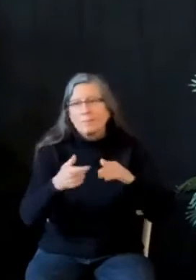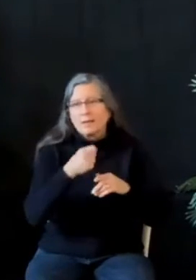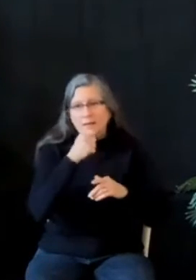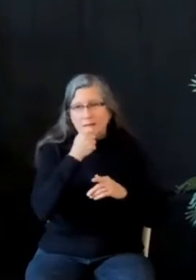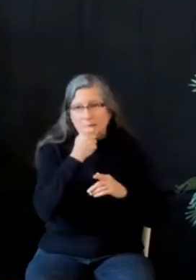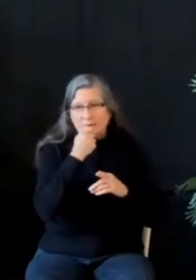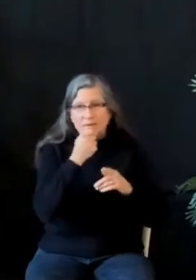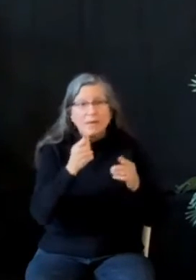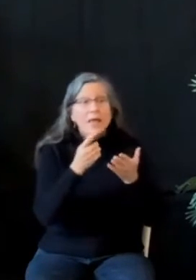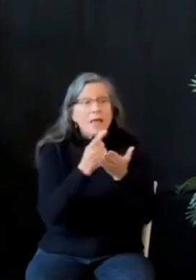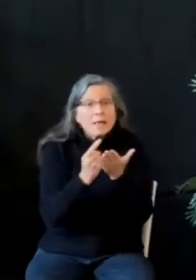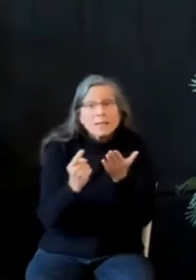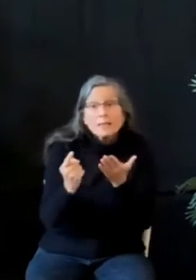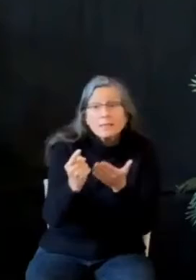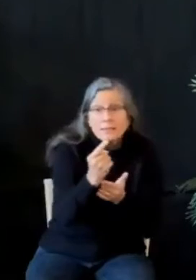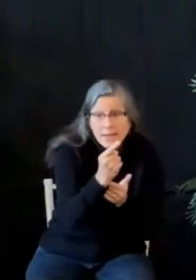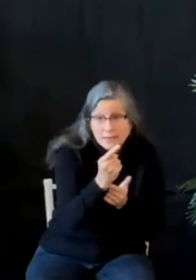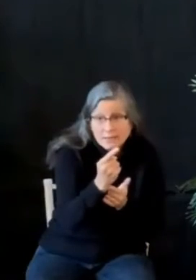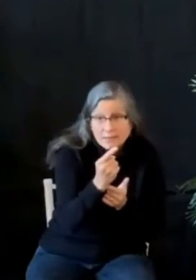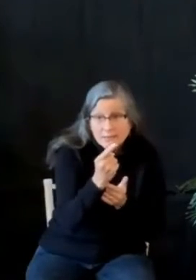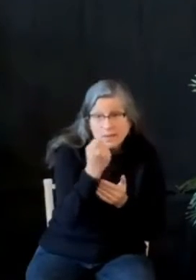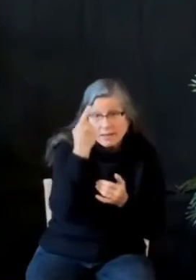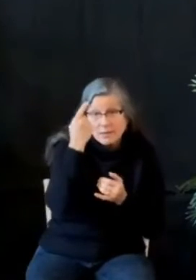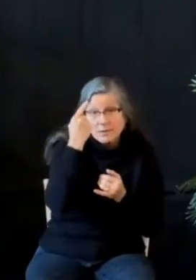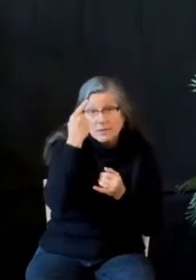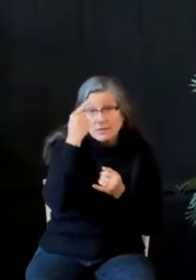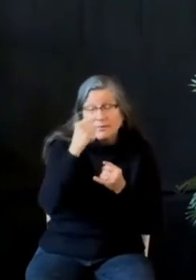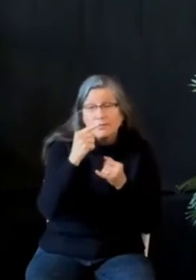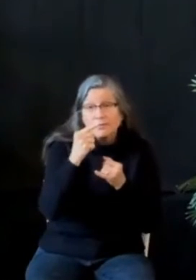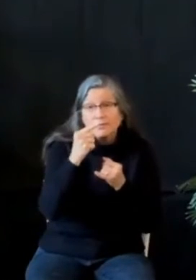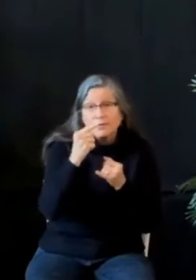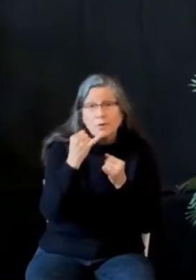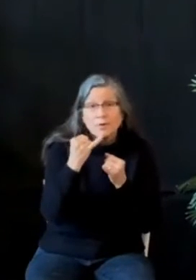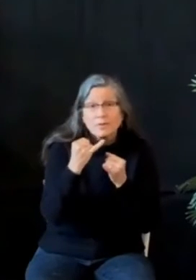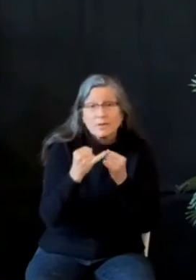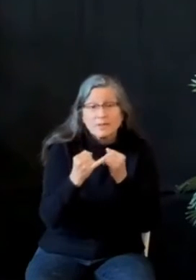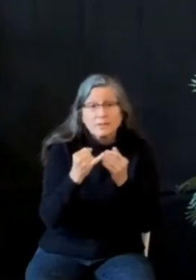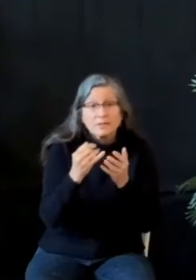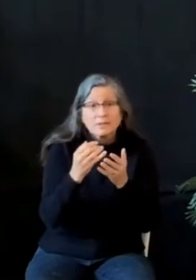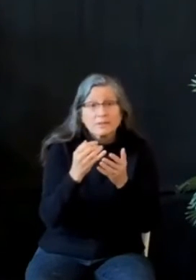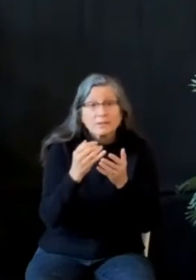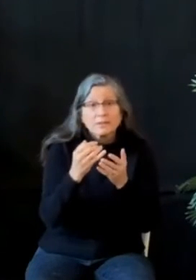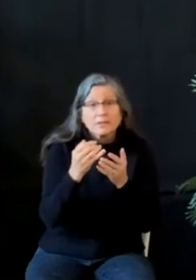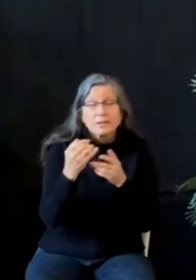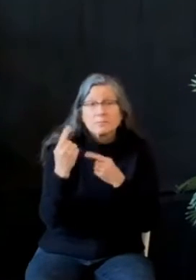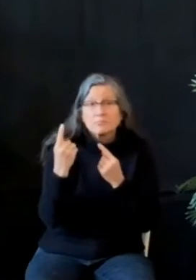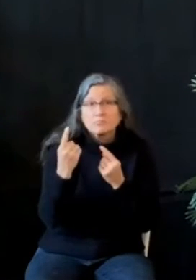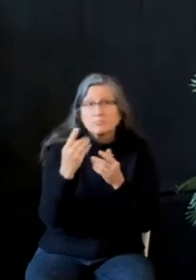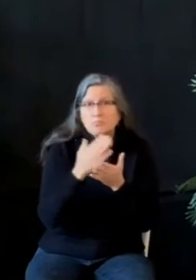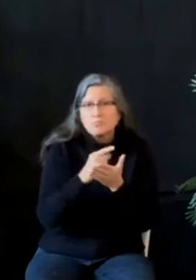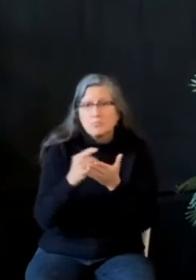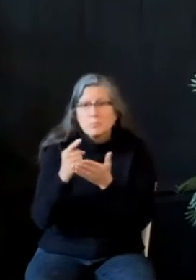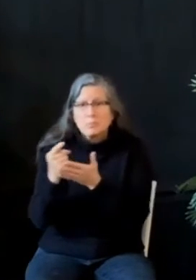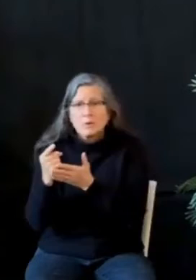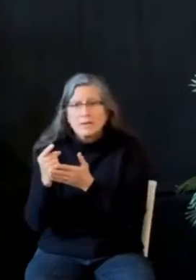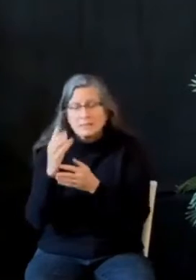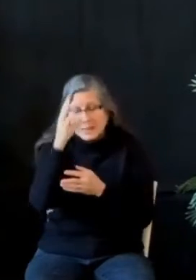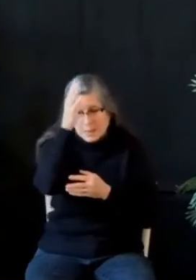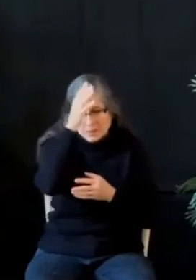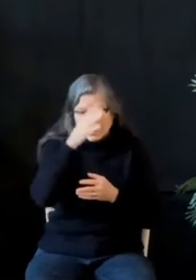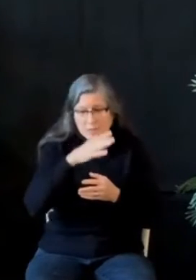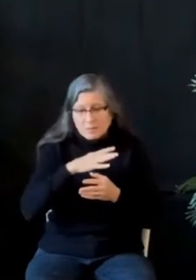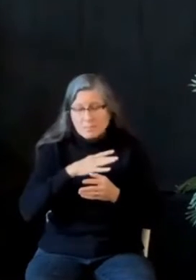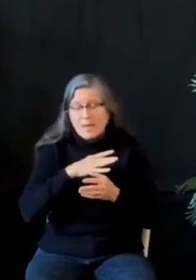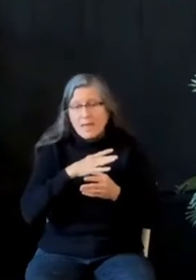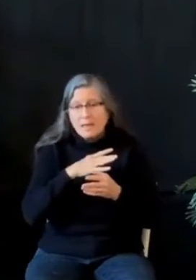Next week, ladies and gentlemen, for the last 10 weeks, men here and at other churches have been going through a program called